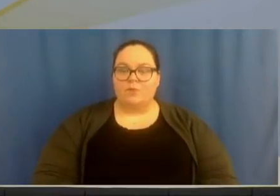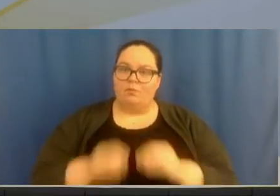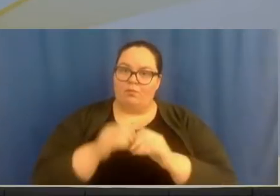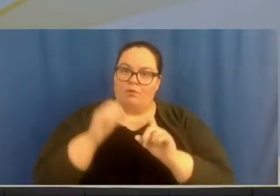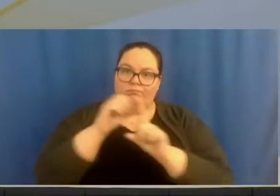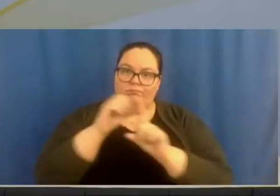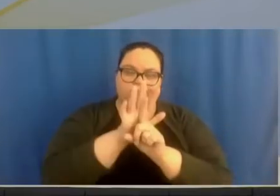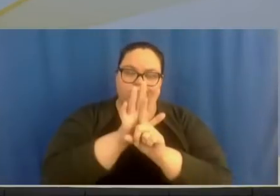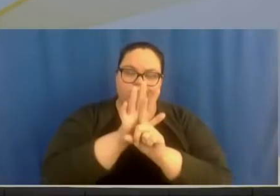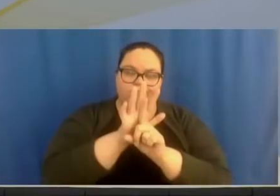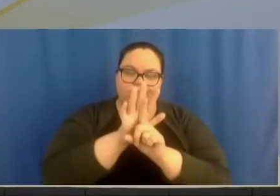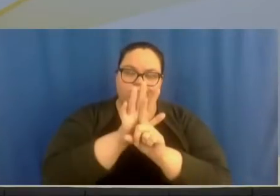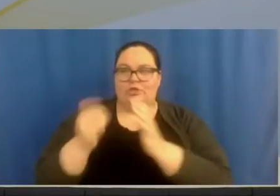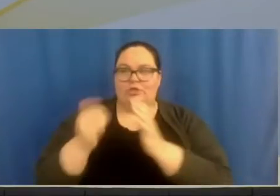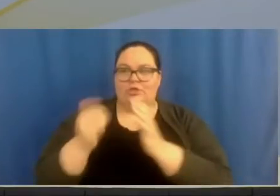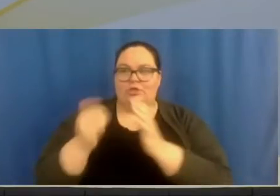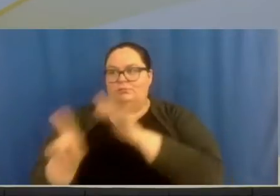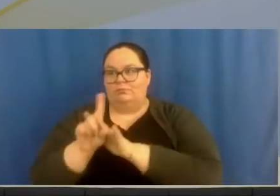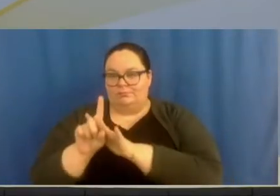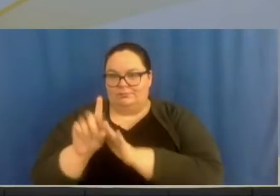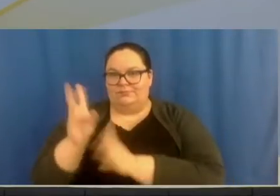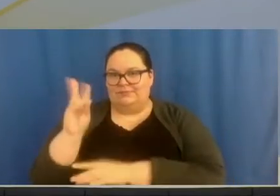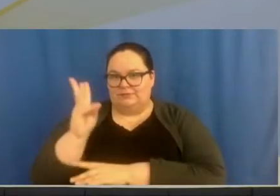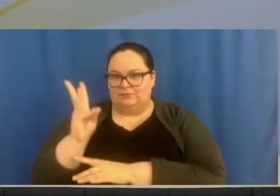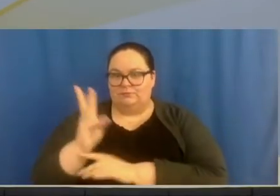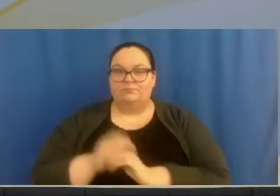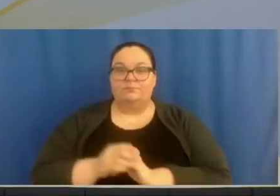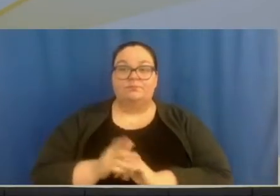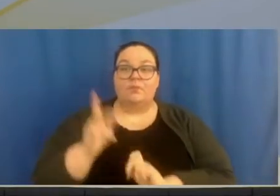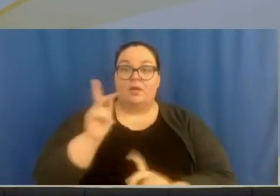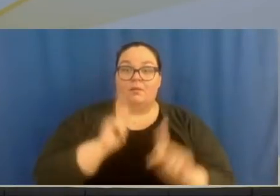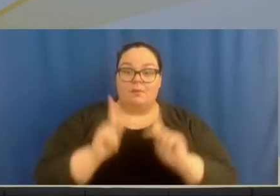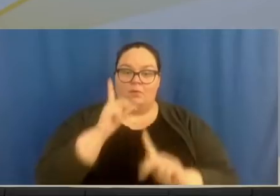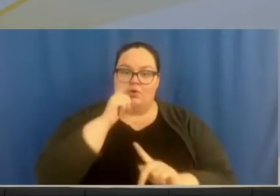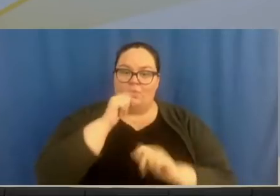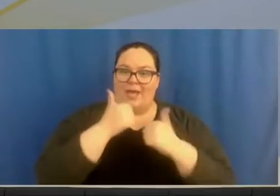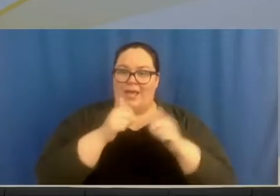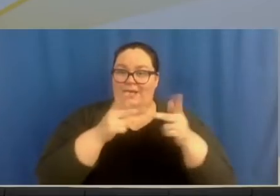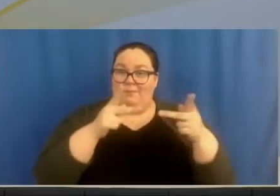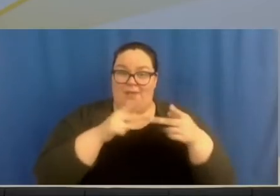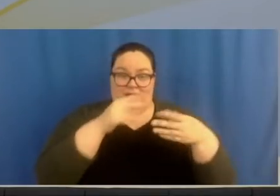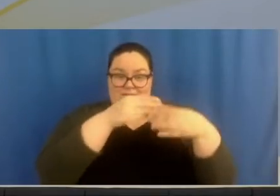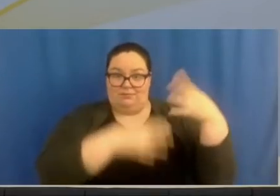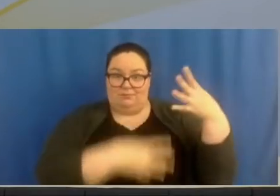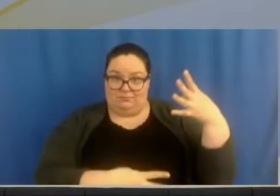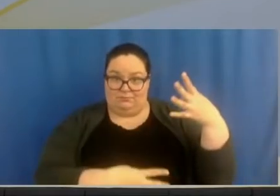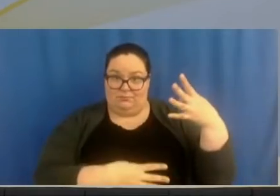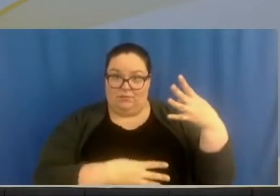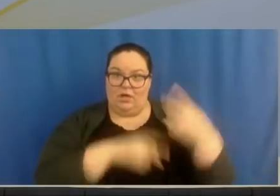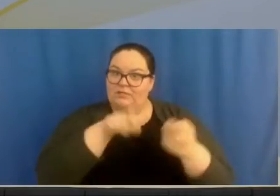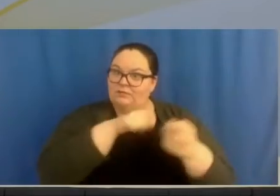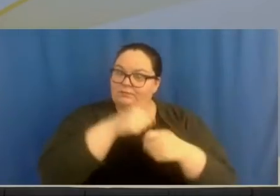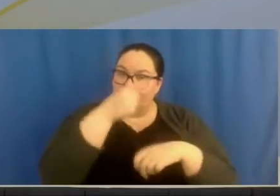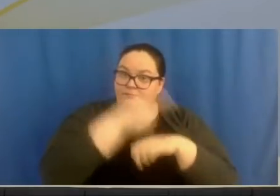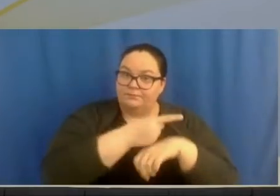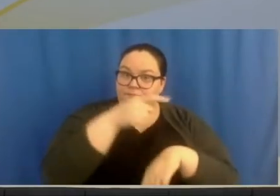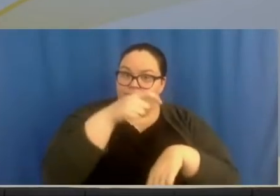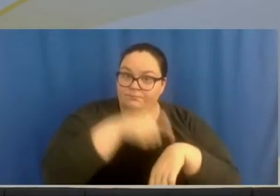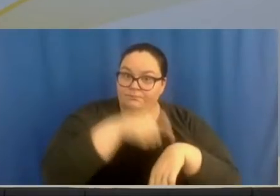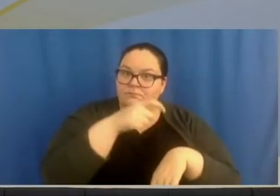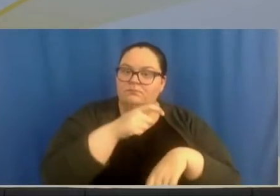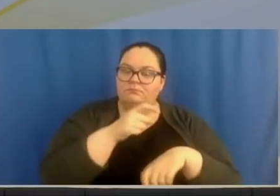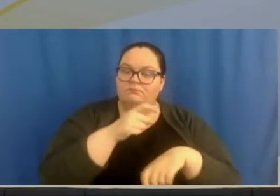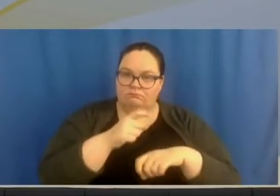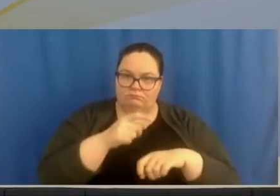related to the new cases. Individuals who are at any of the following locations on the specified dates and times should